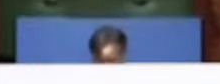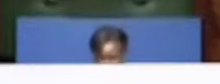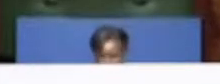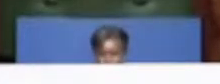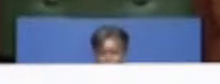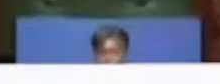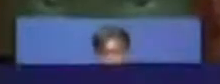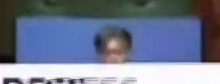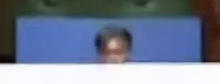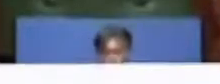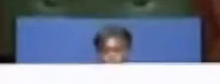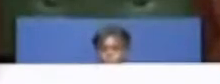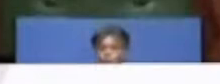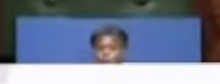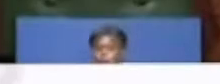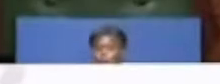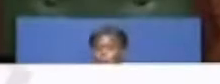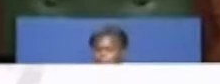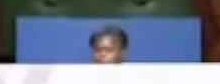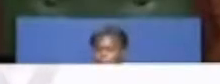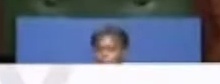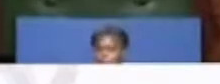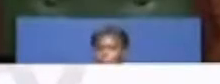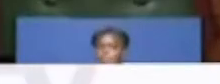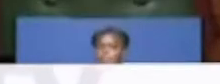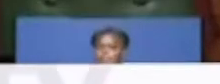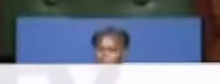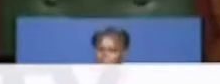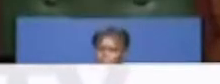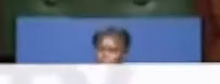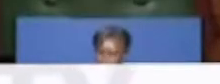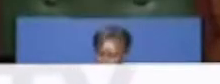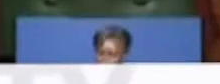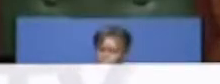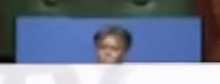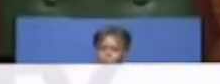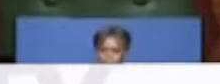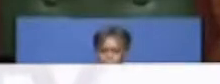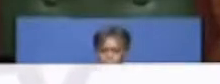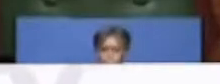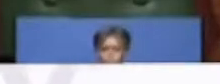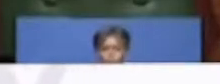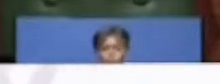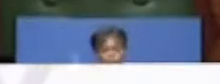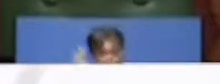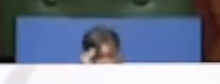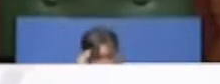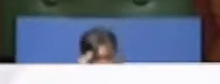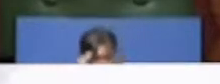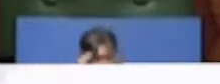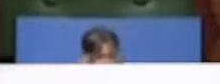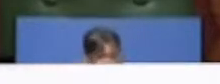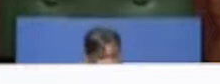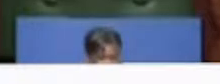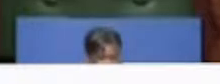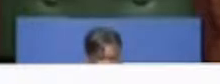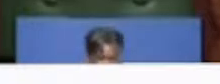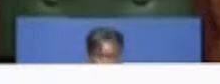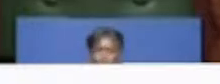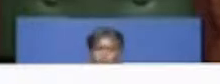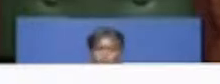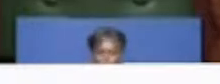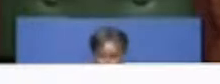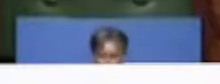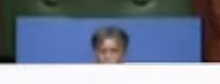of our nation is the development of a dignified citizen. And I believe that education is the gateway to this development,